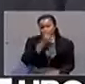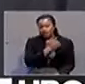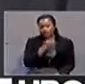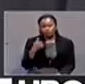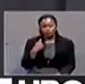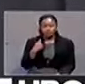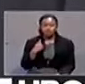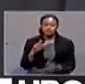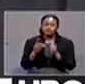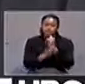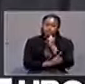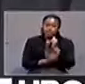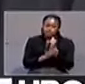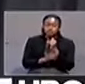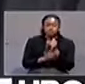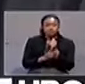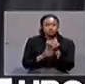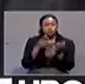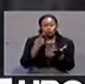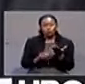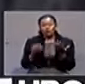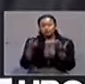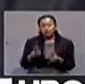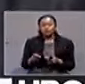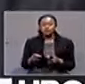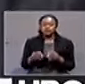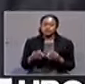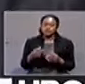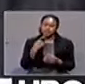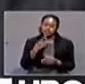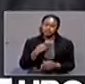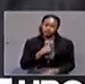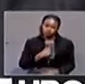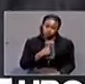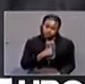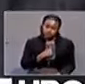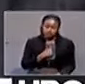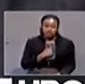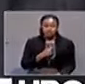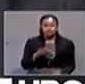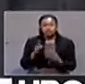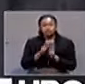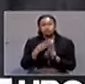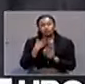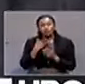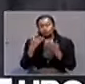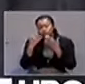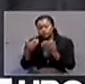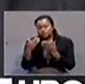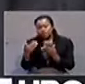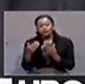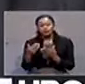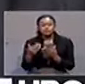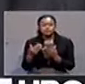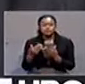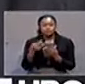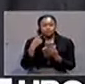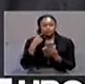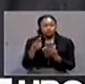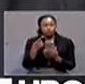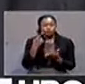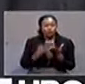for whatever has happened. And I want to thank the late for the contribution he did for this